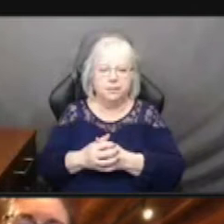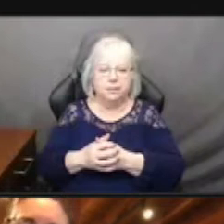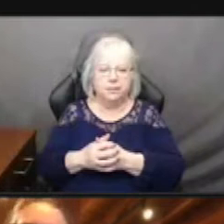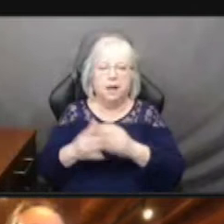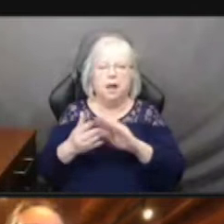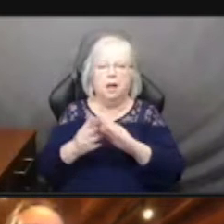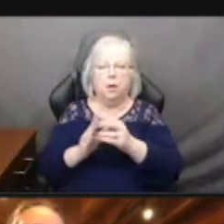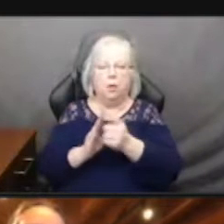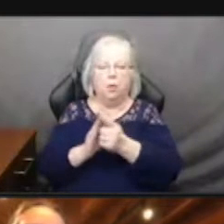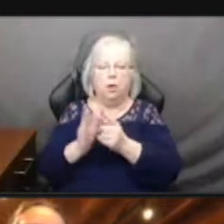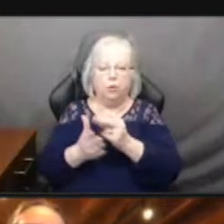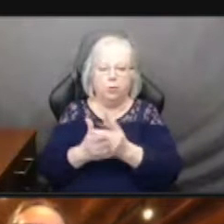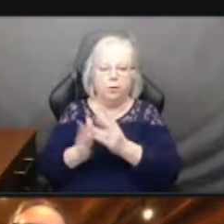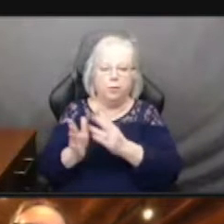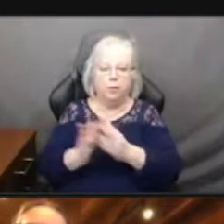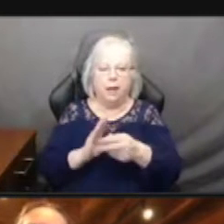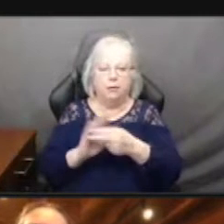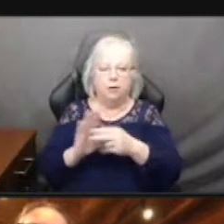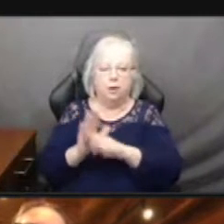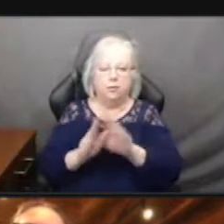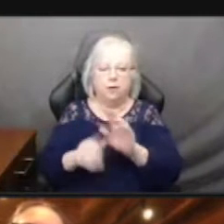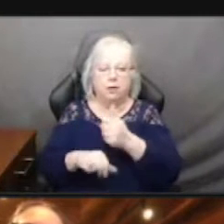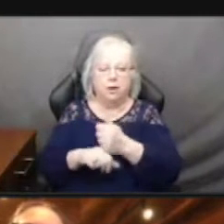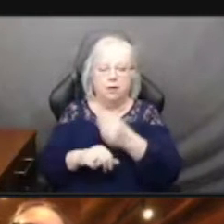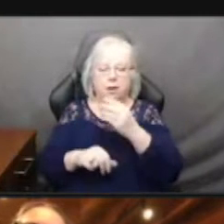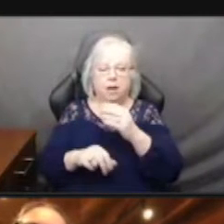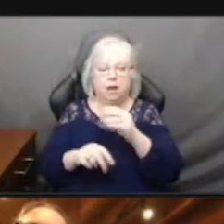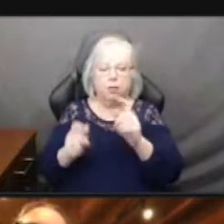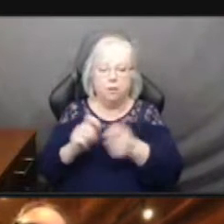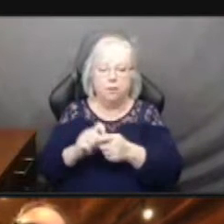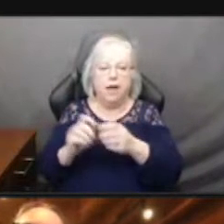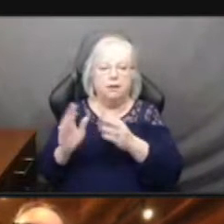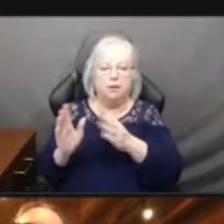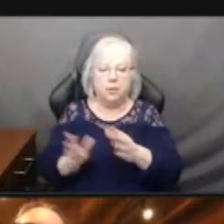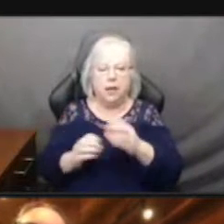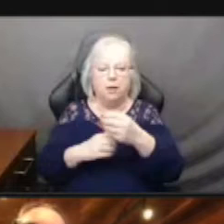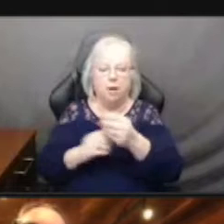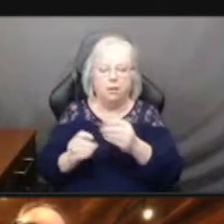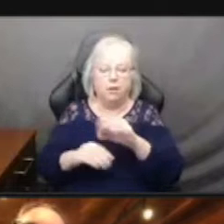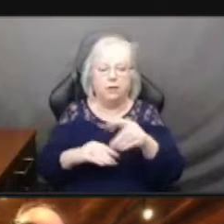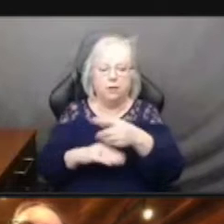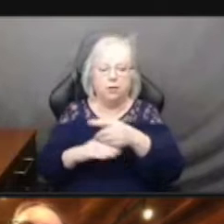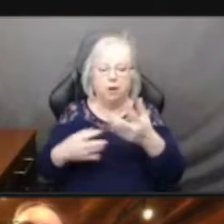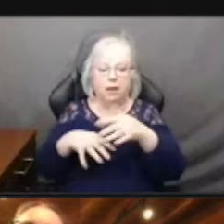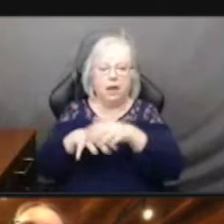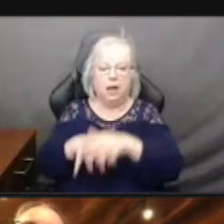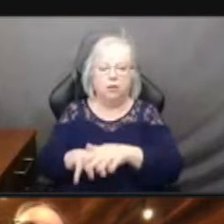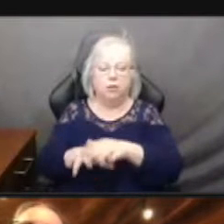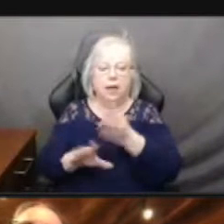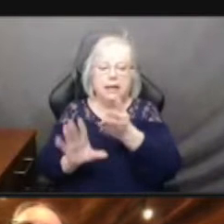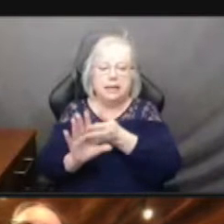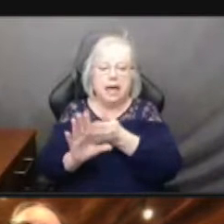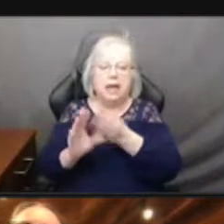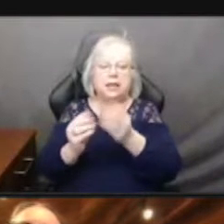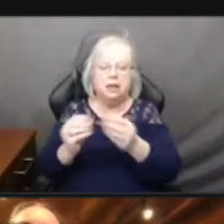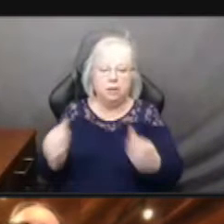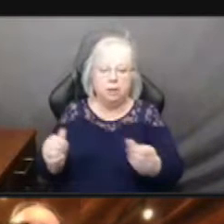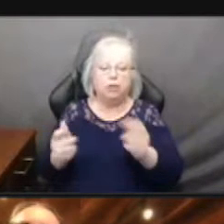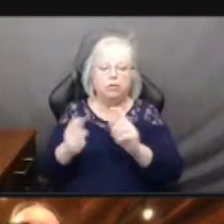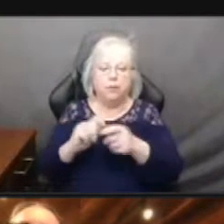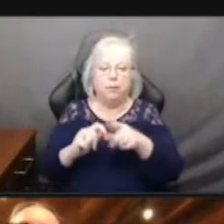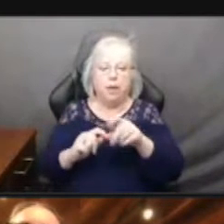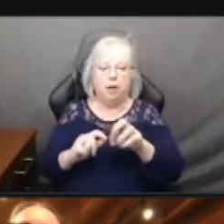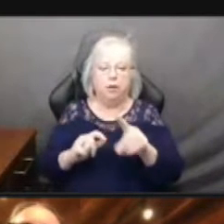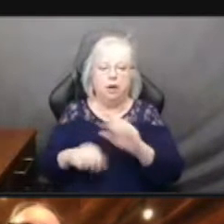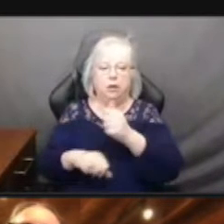An ordinance to approve a plan zoning development, establish a revised planned office district titled Integrated Site Solutions Revised POD